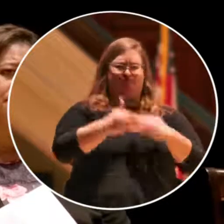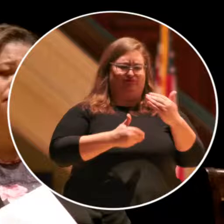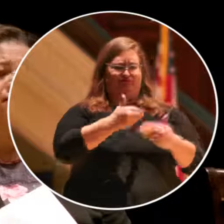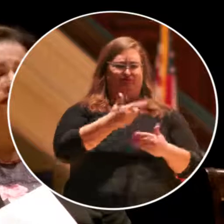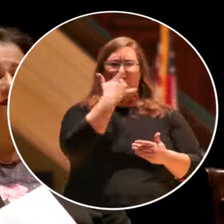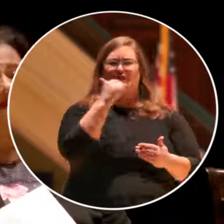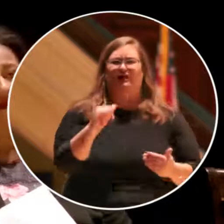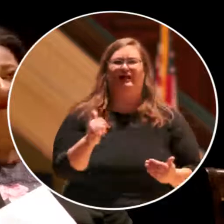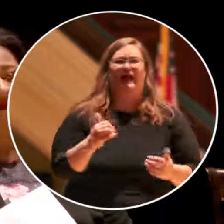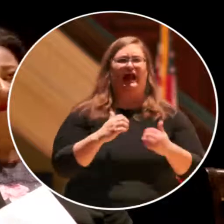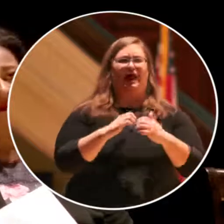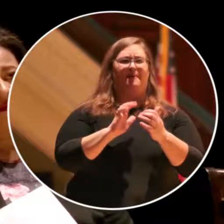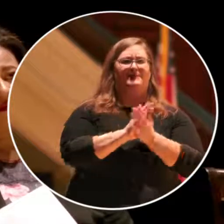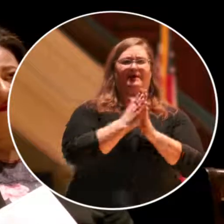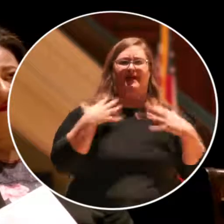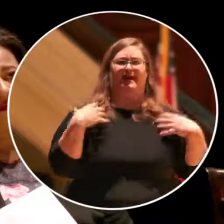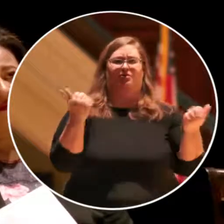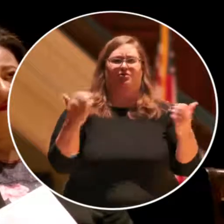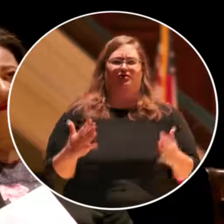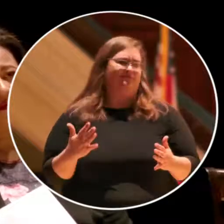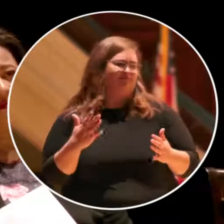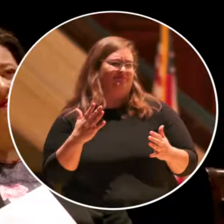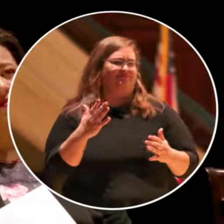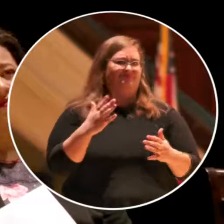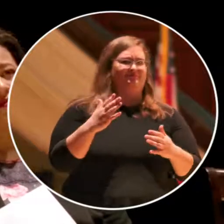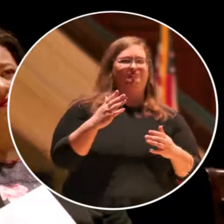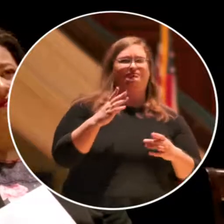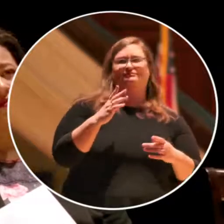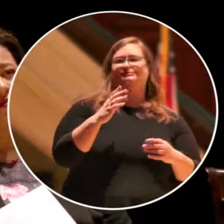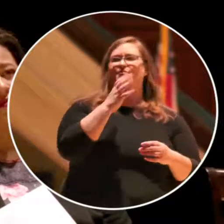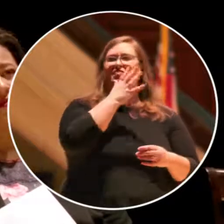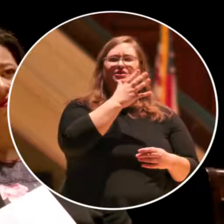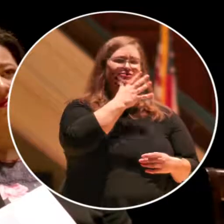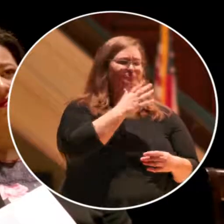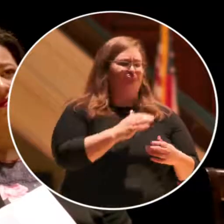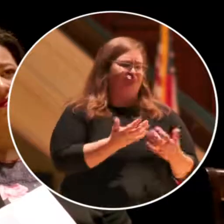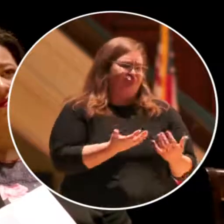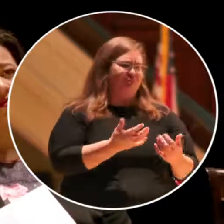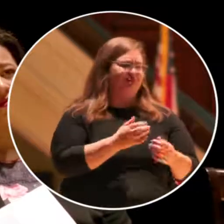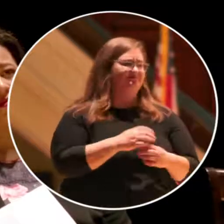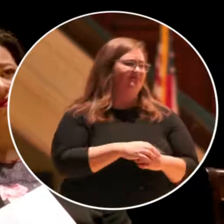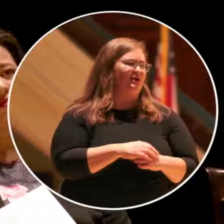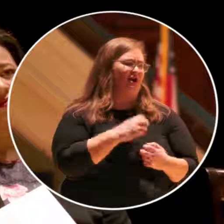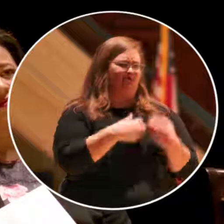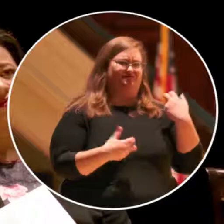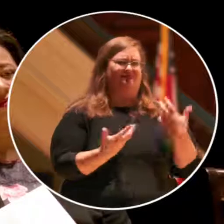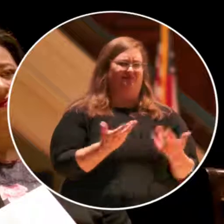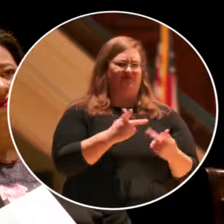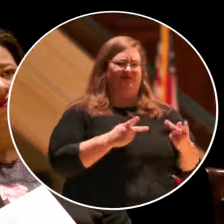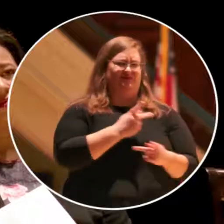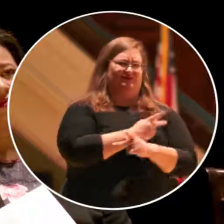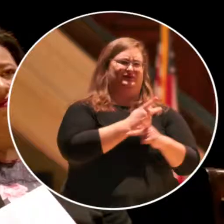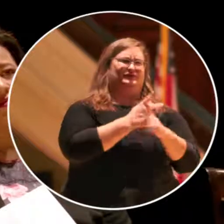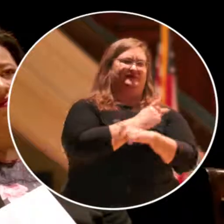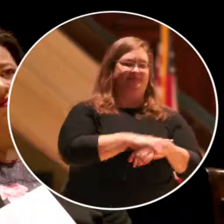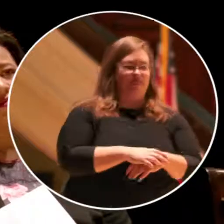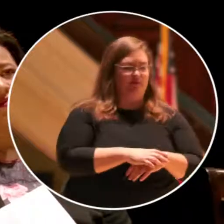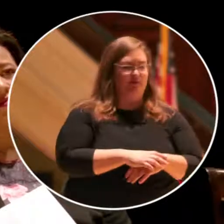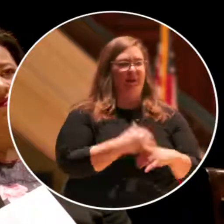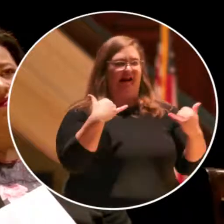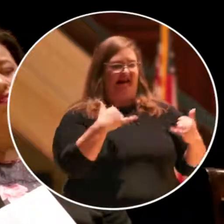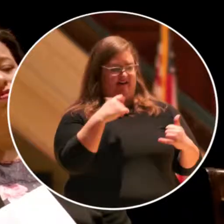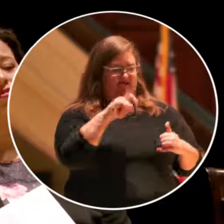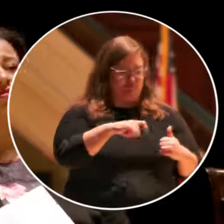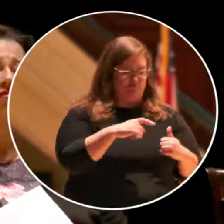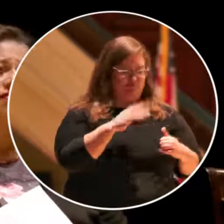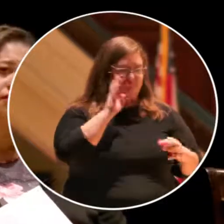only maternal examples were absent or dysfunctional. So as I raise my own 2 daughters, I have to make up the steps of our dance as I go